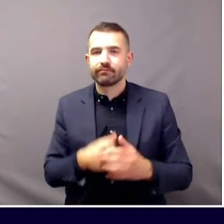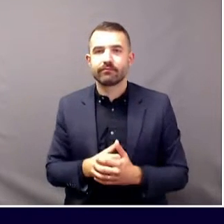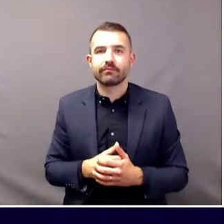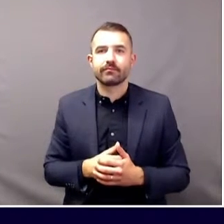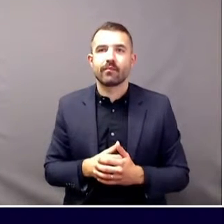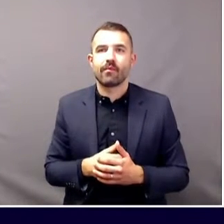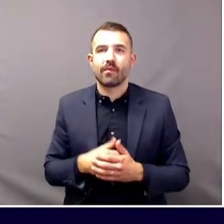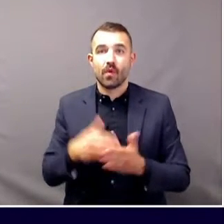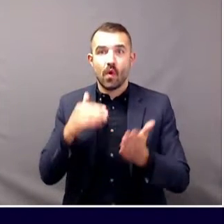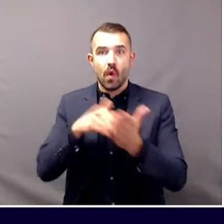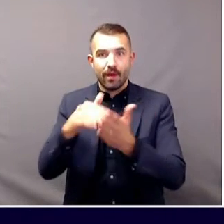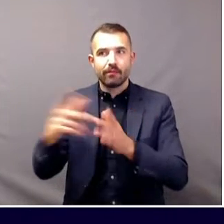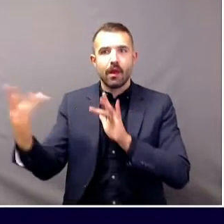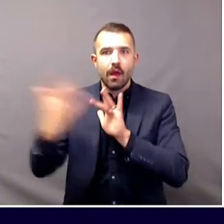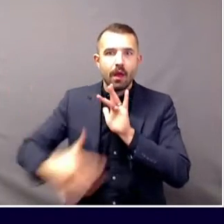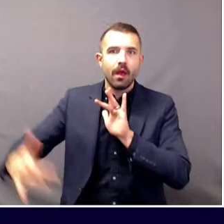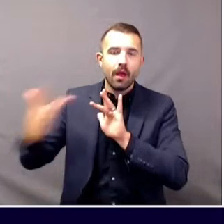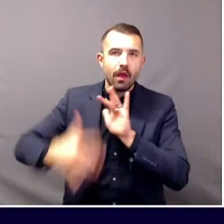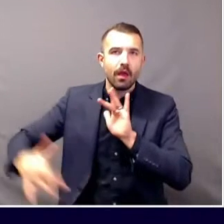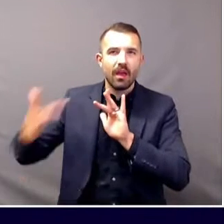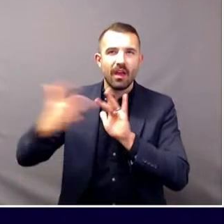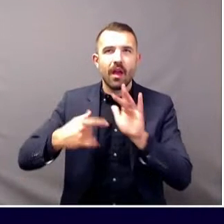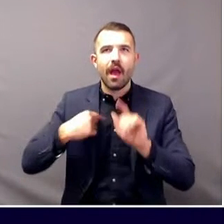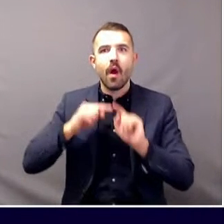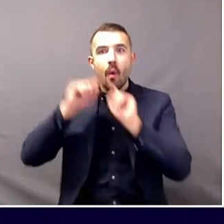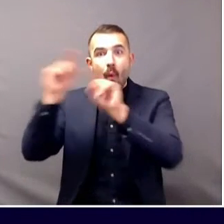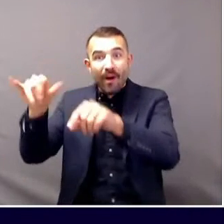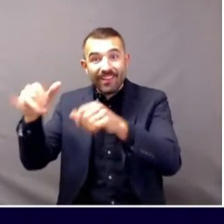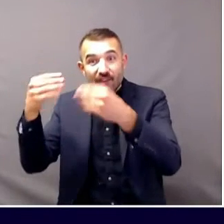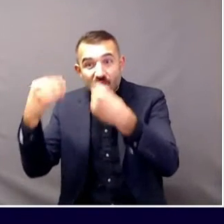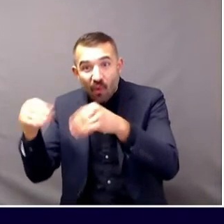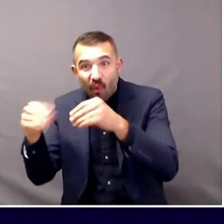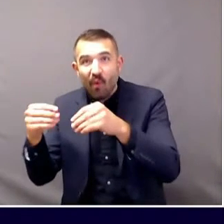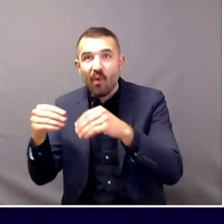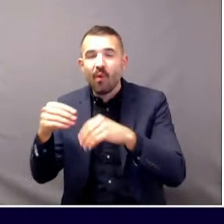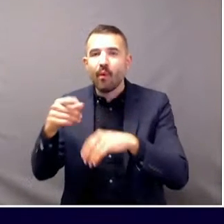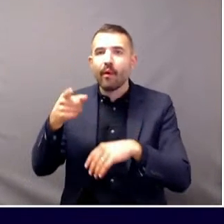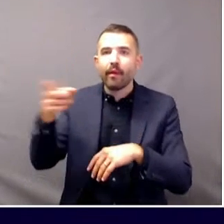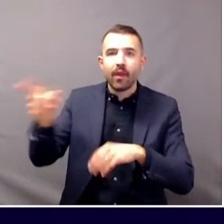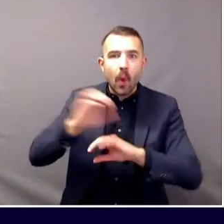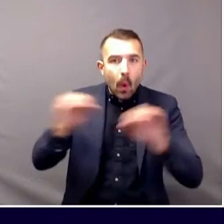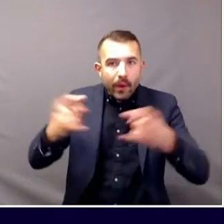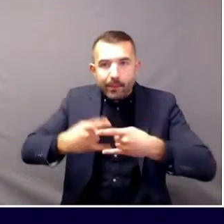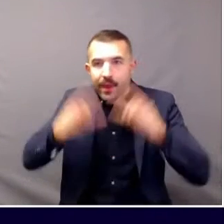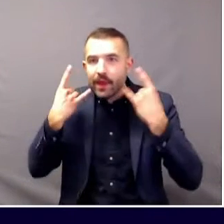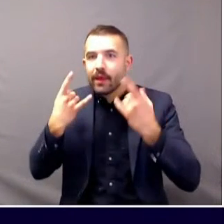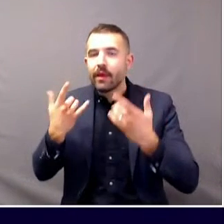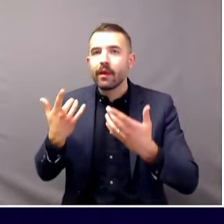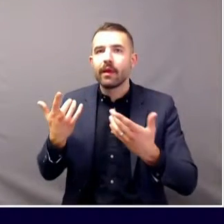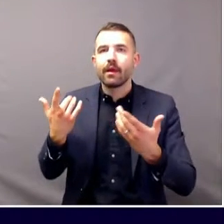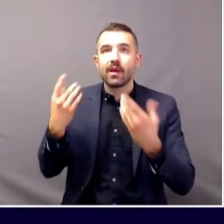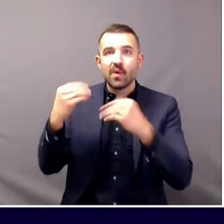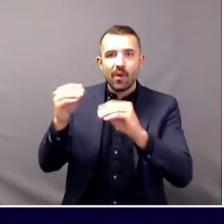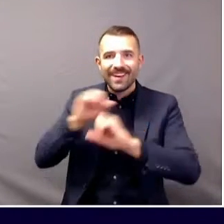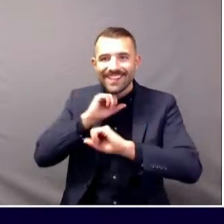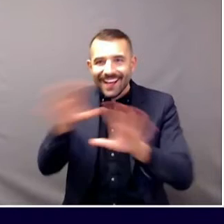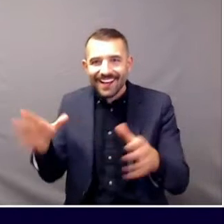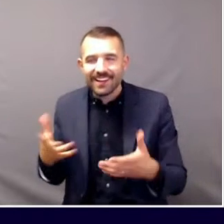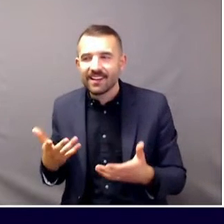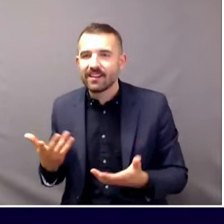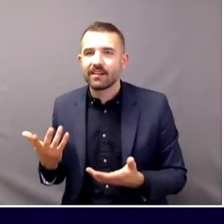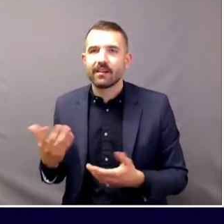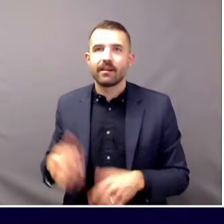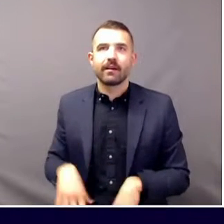viewers that stores across the state aren't enforcing this mask mandate. We hear from business owners and police who say it's tough